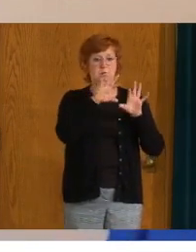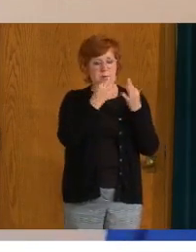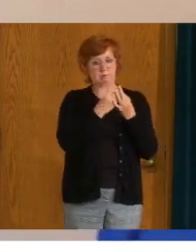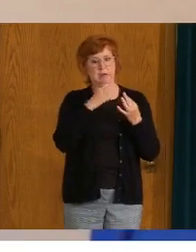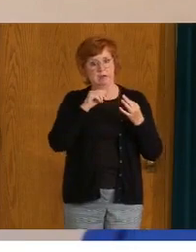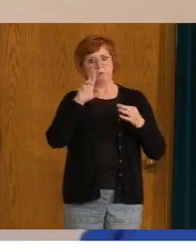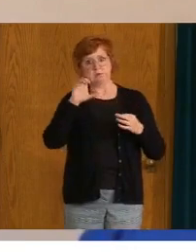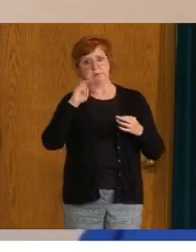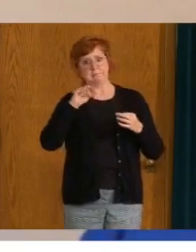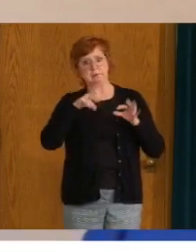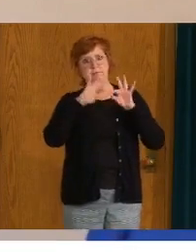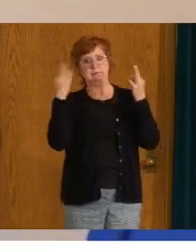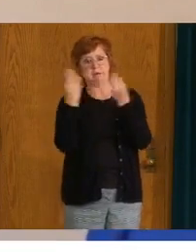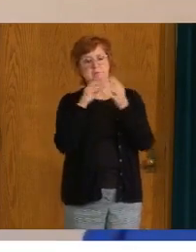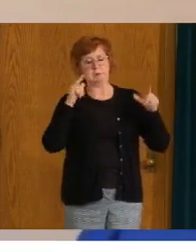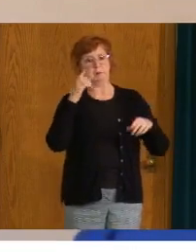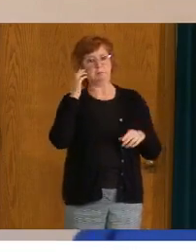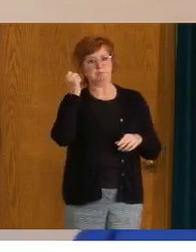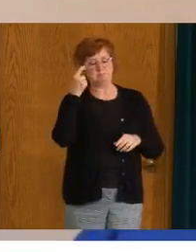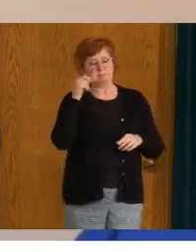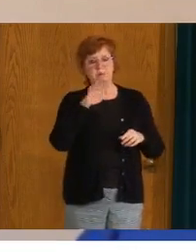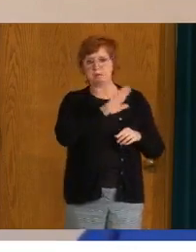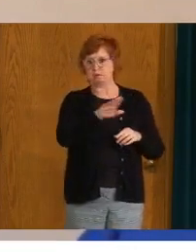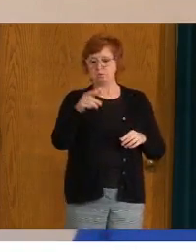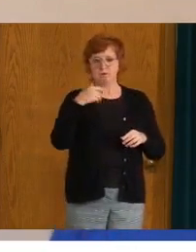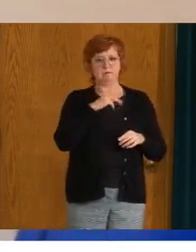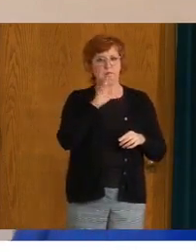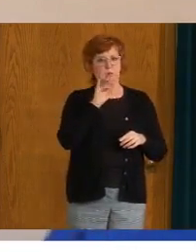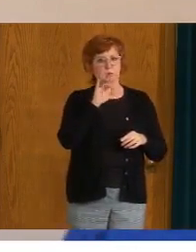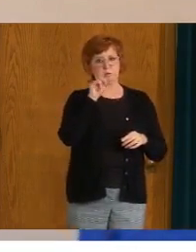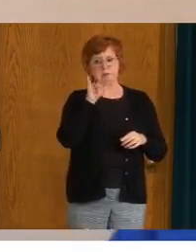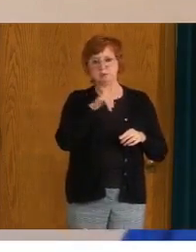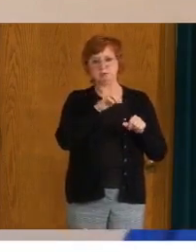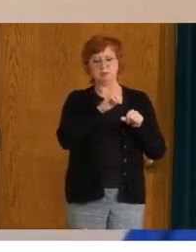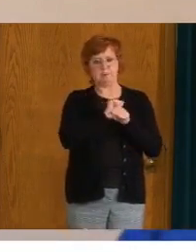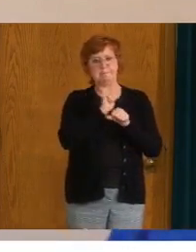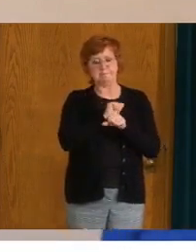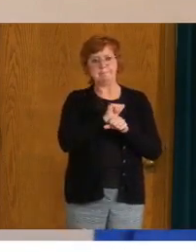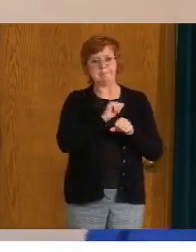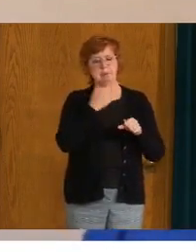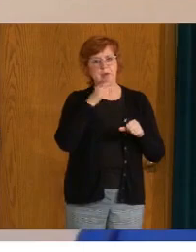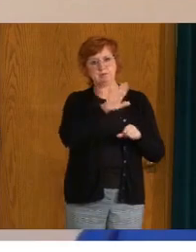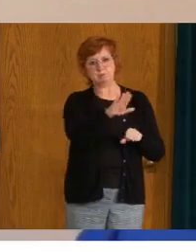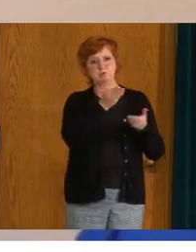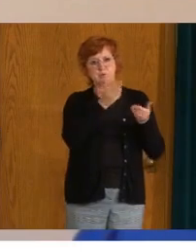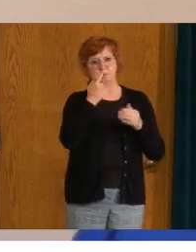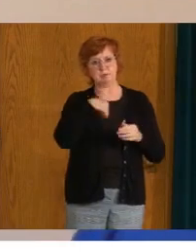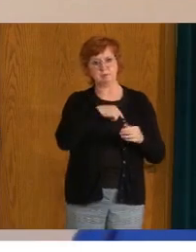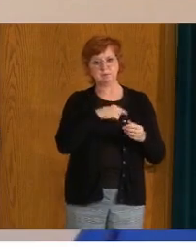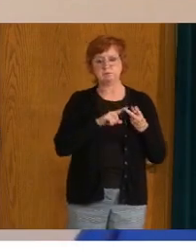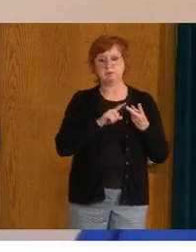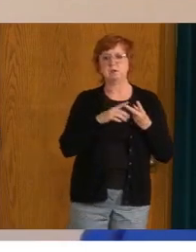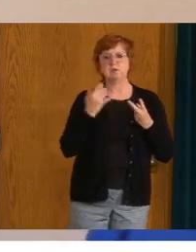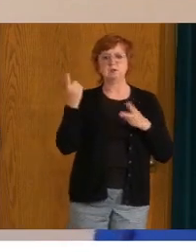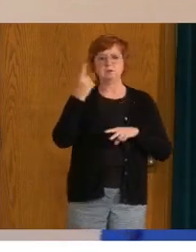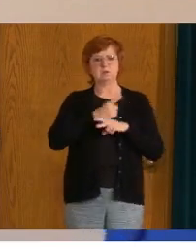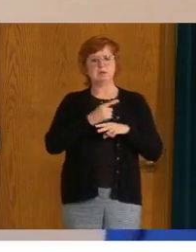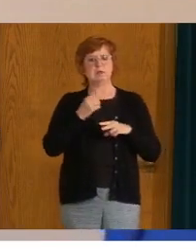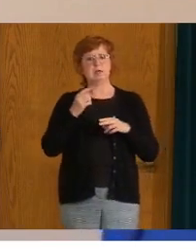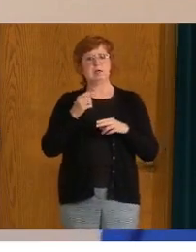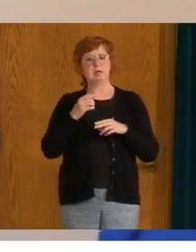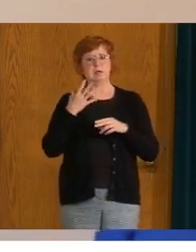and we are thankful for their service in light of the risks they take each and every day. Today, we're going to mark another pivot in our immunization